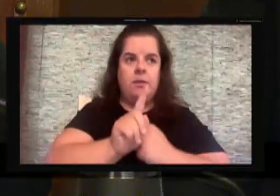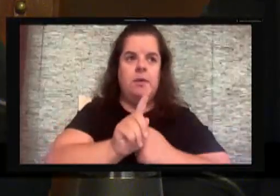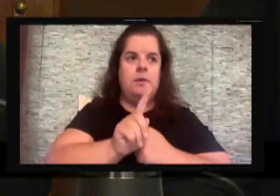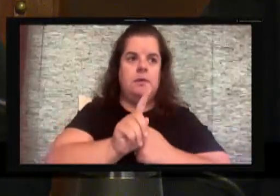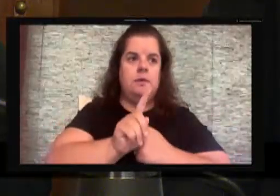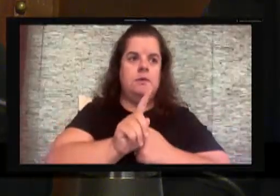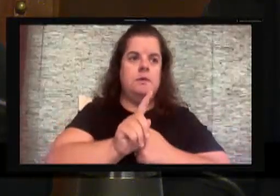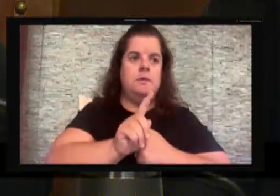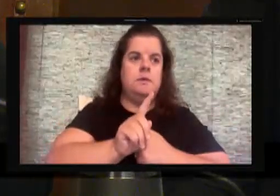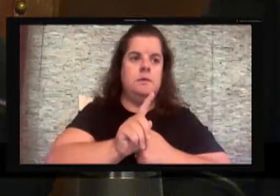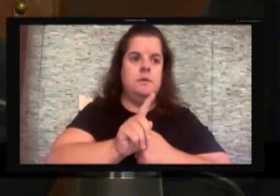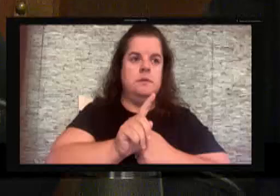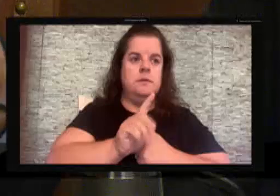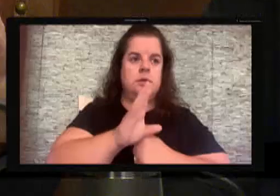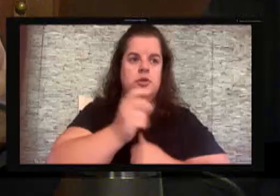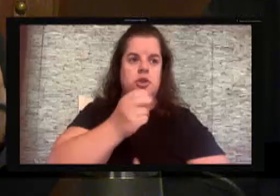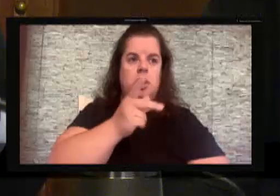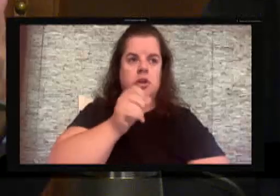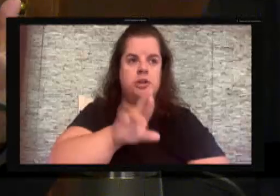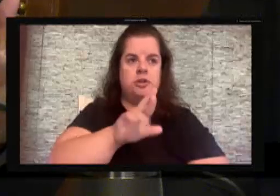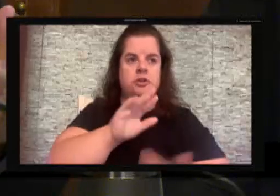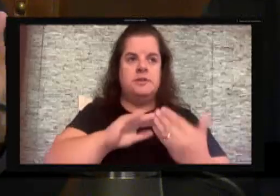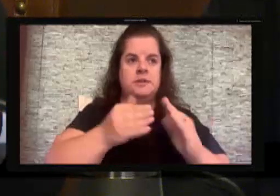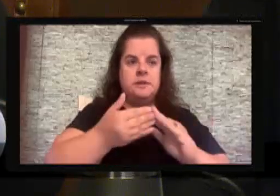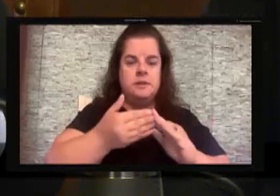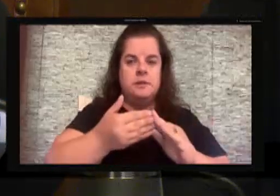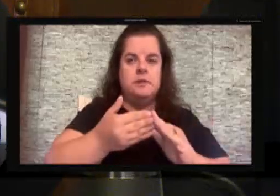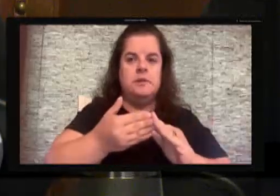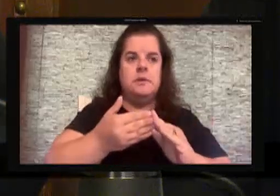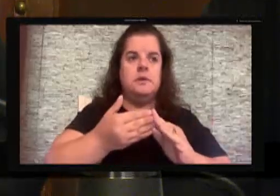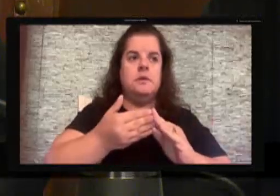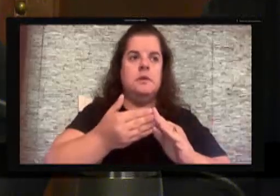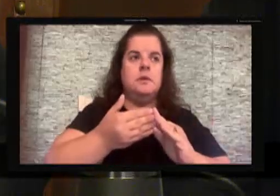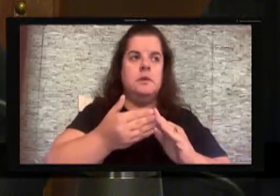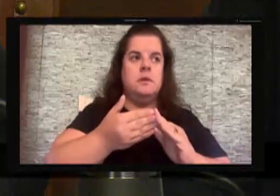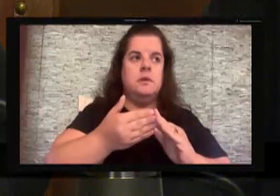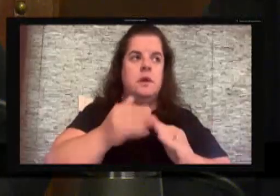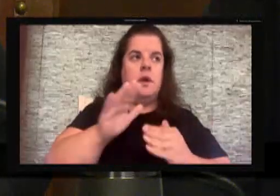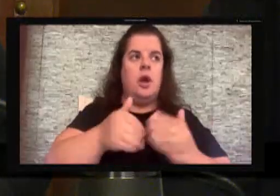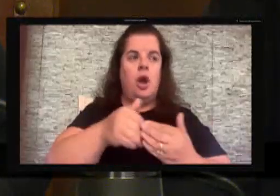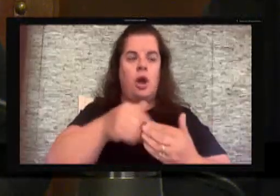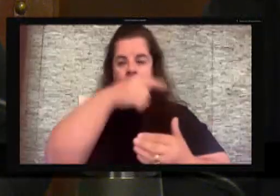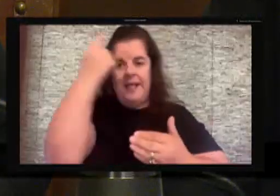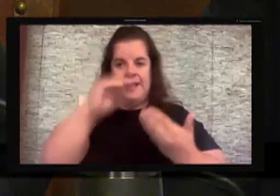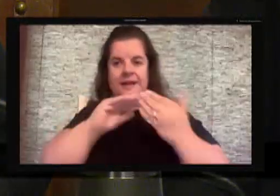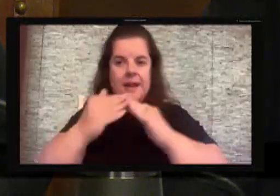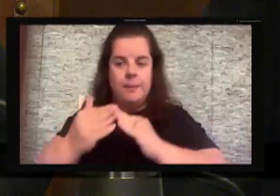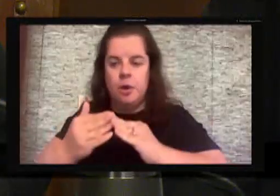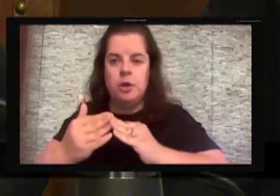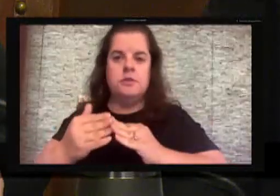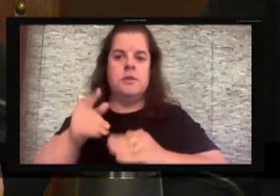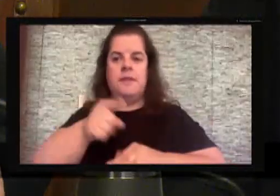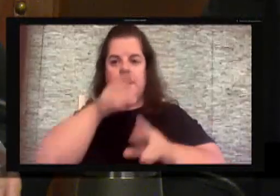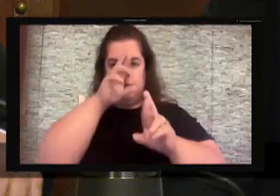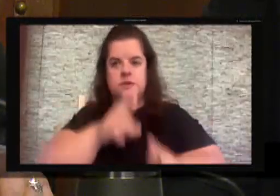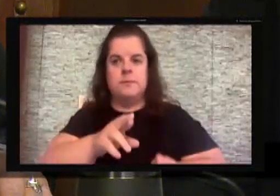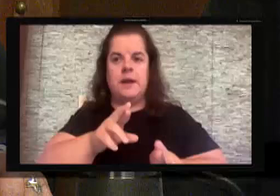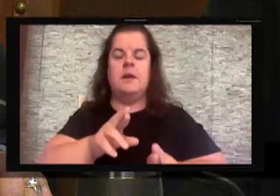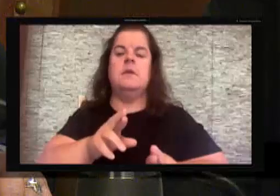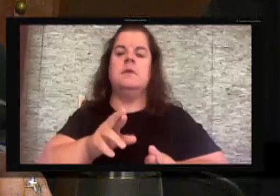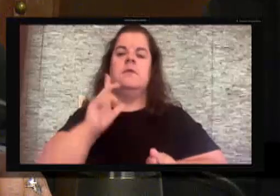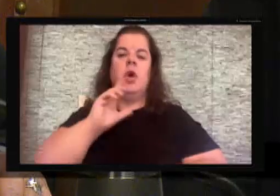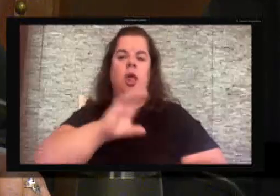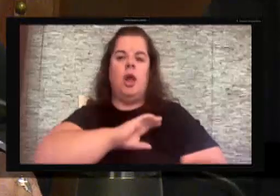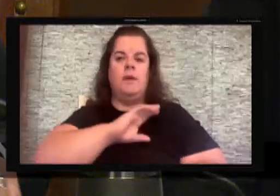And Chartier City is one of my only predominantly black neighborhoods. The respect that they have for the officers and the officers have